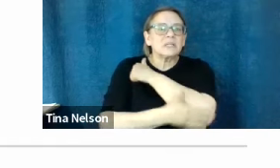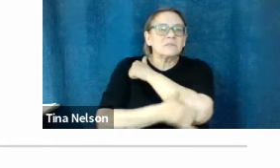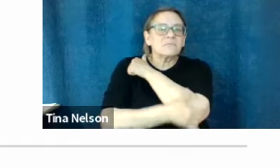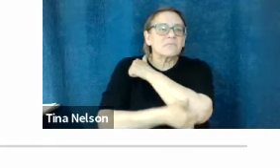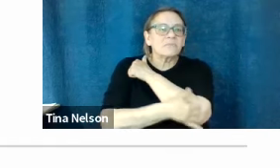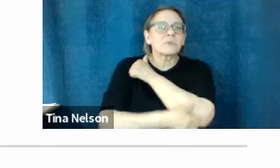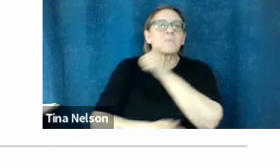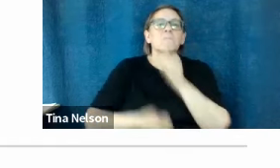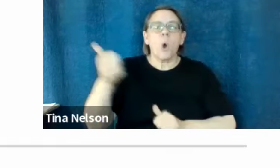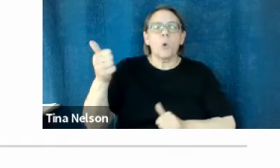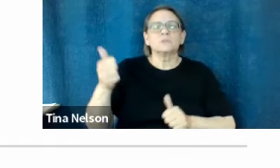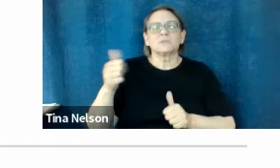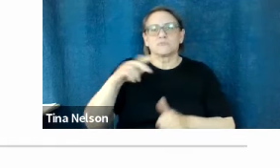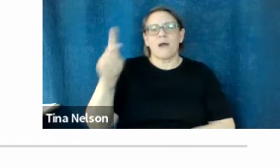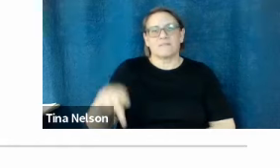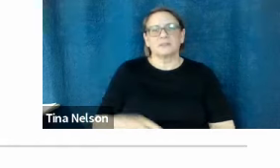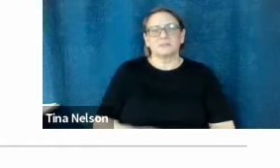providence.